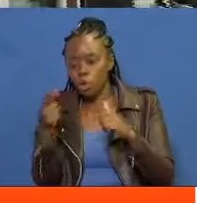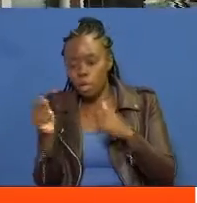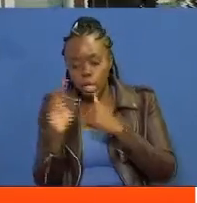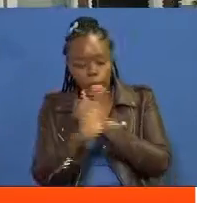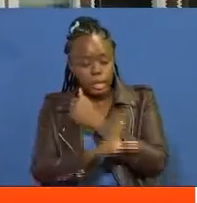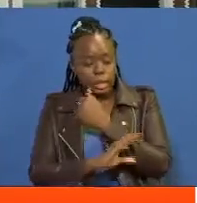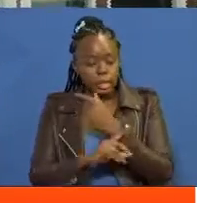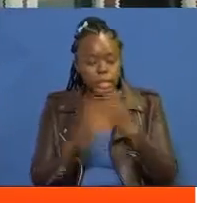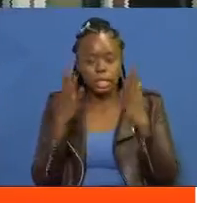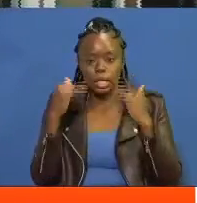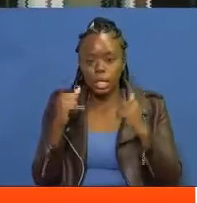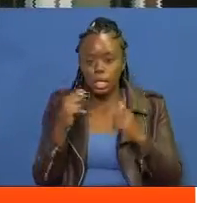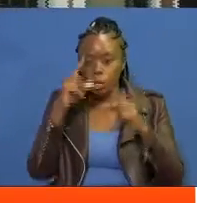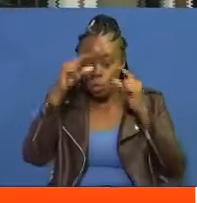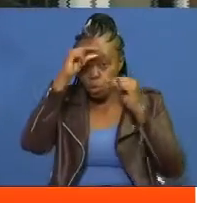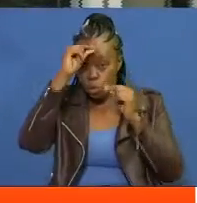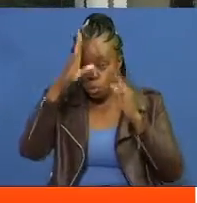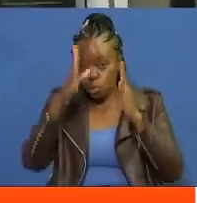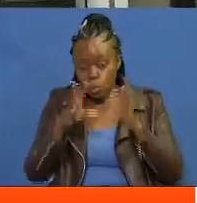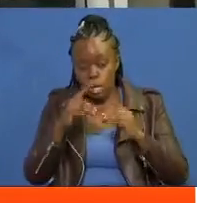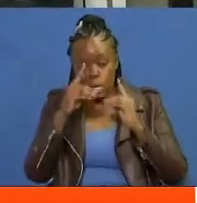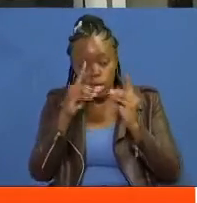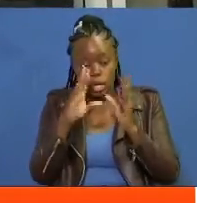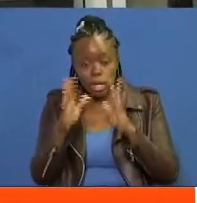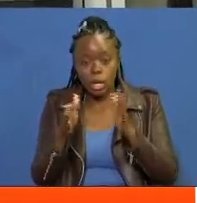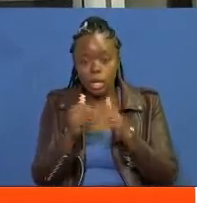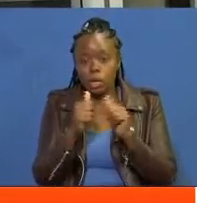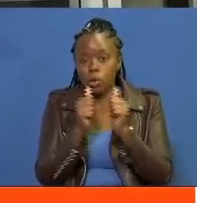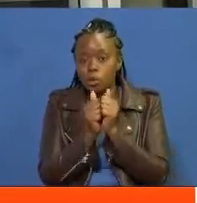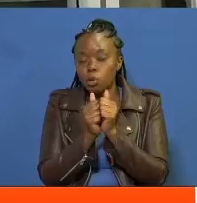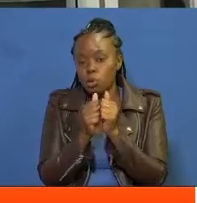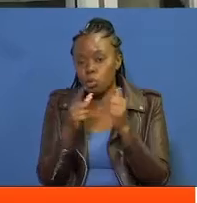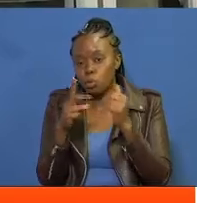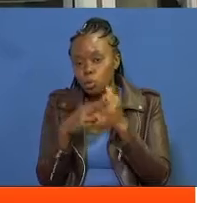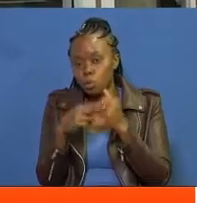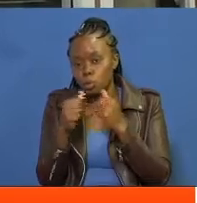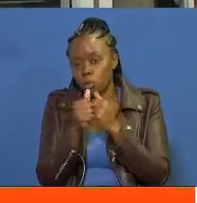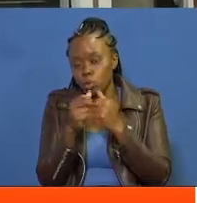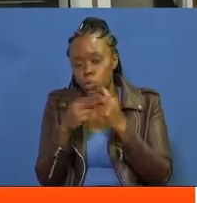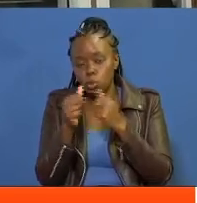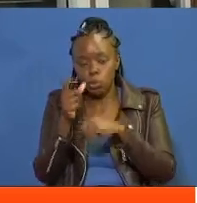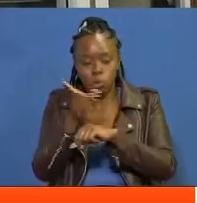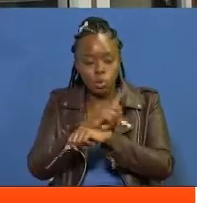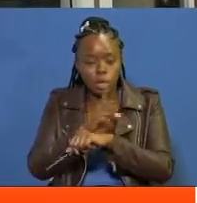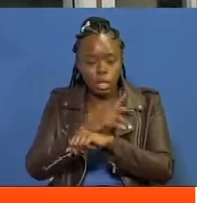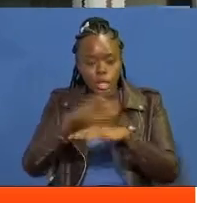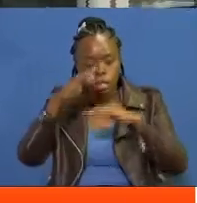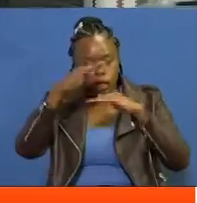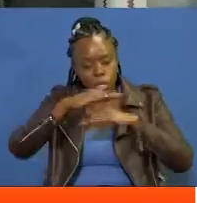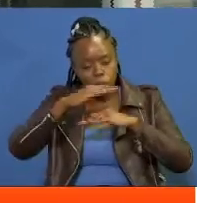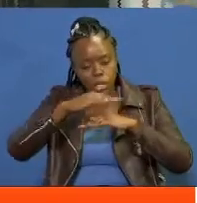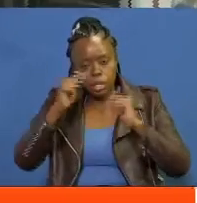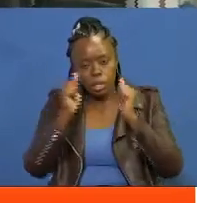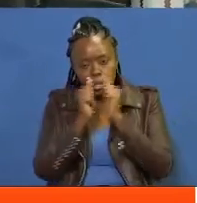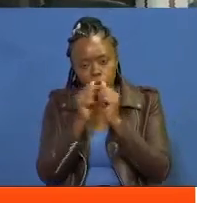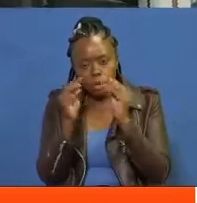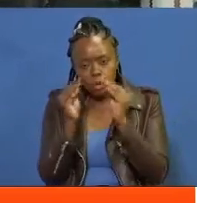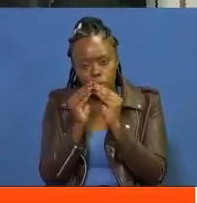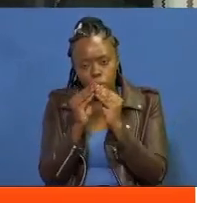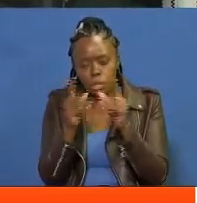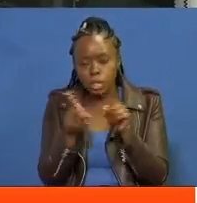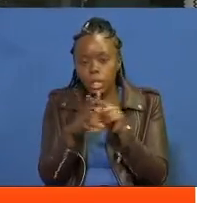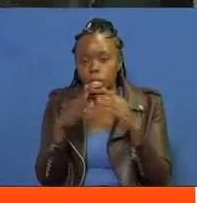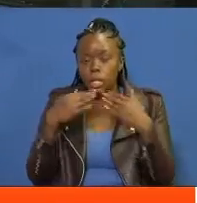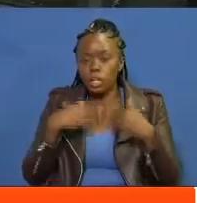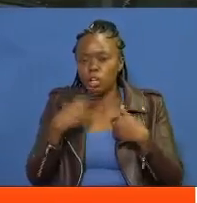The government has also directed that barriers should be conducted within 72 hours to reduce the number of times people meet, and barriers should be